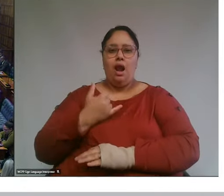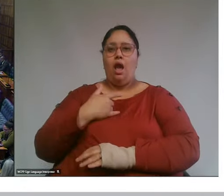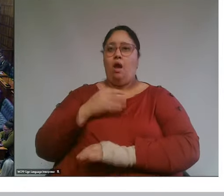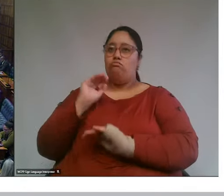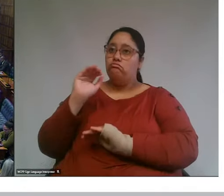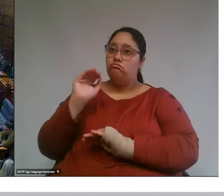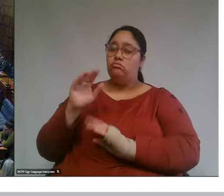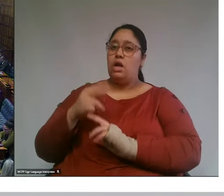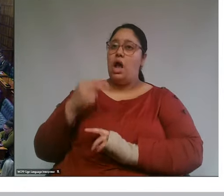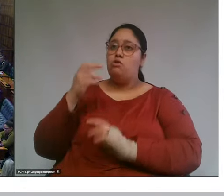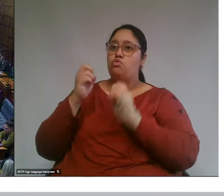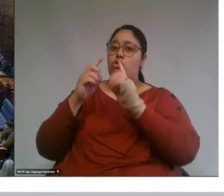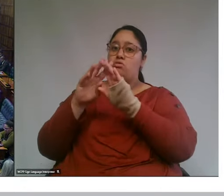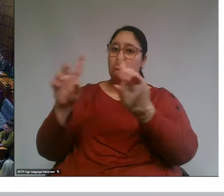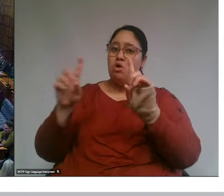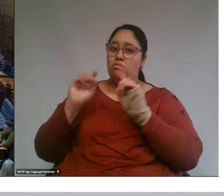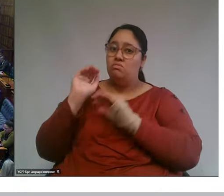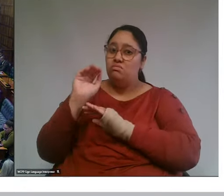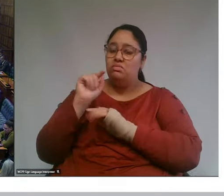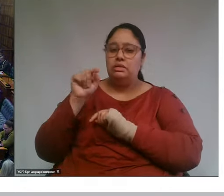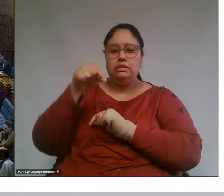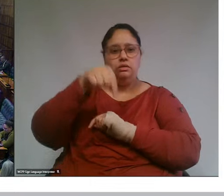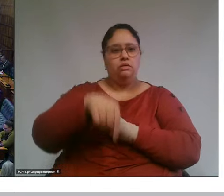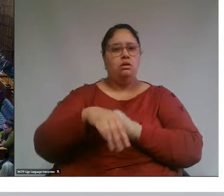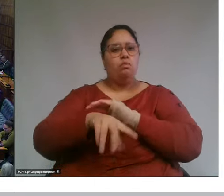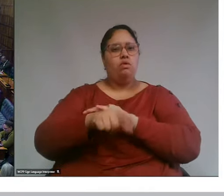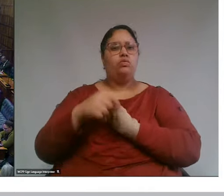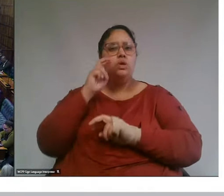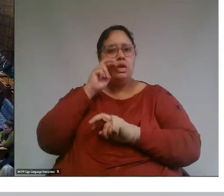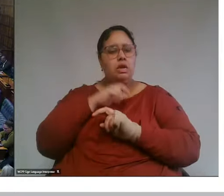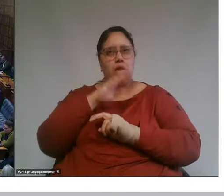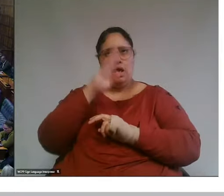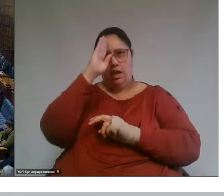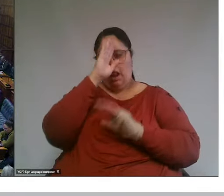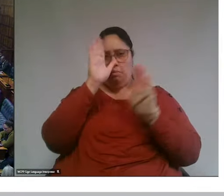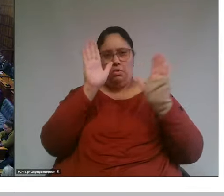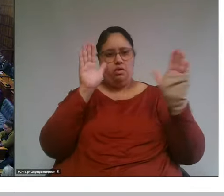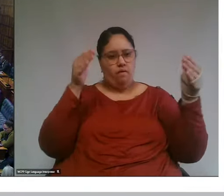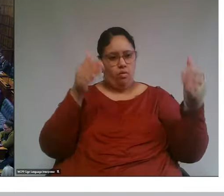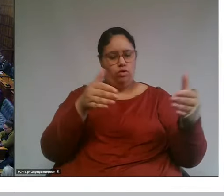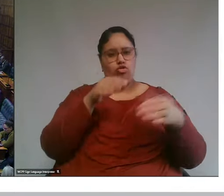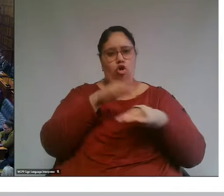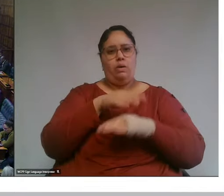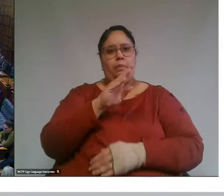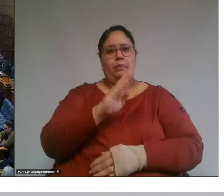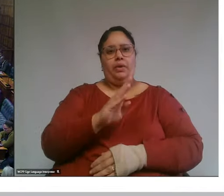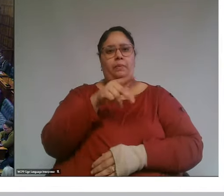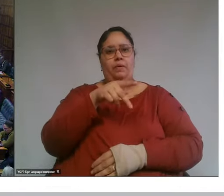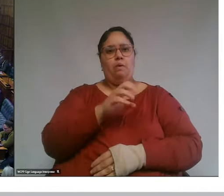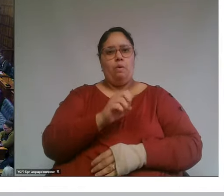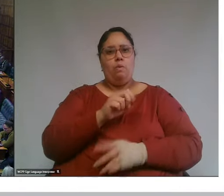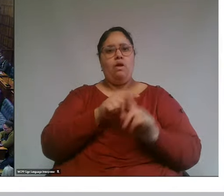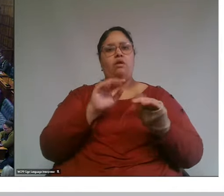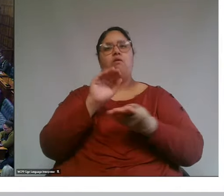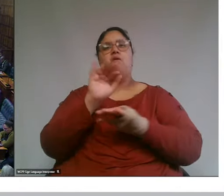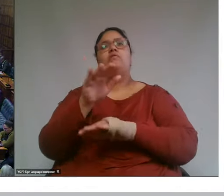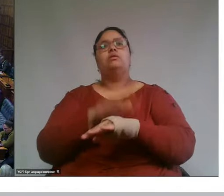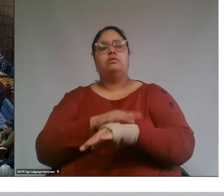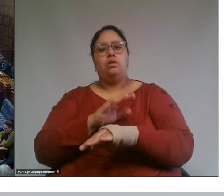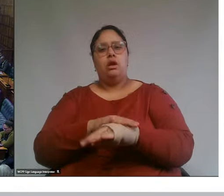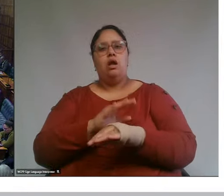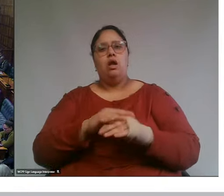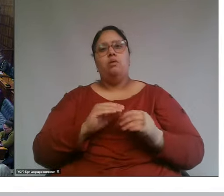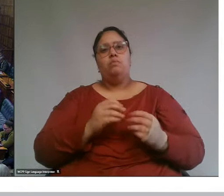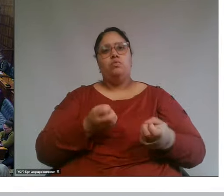department of higher education that in this province we need an academy specifically for Bo and then over time it will wean